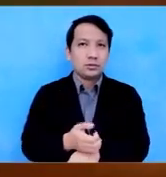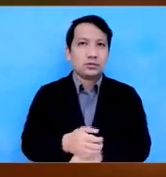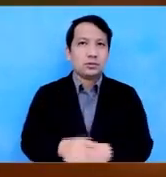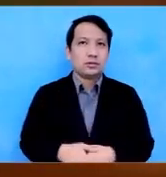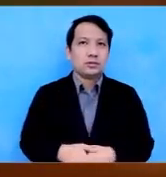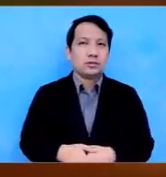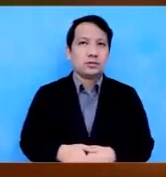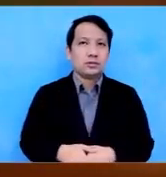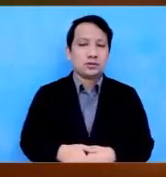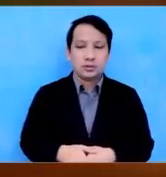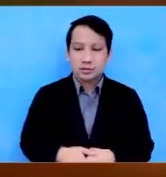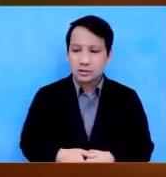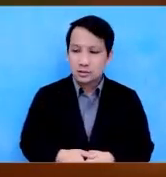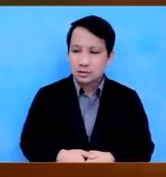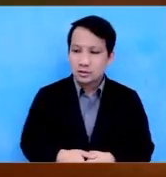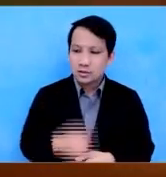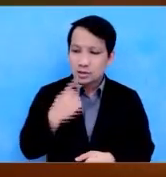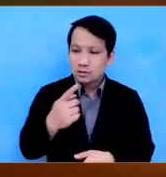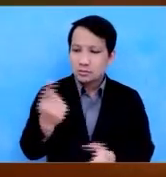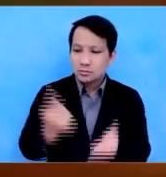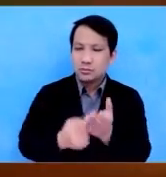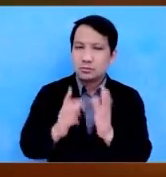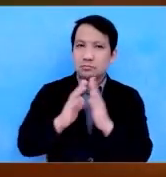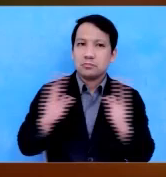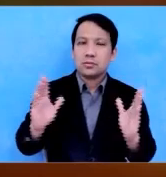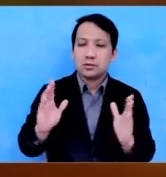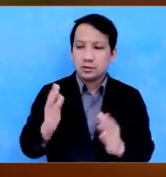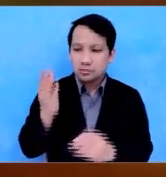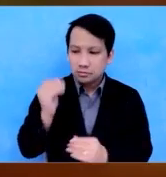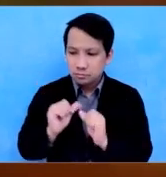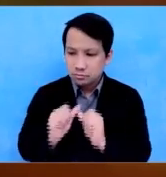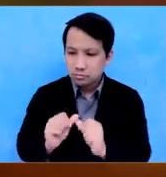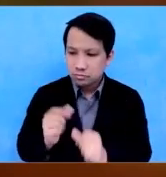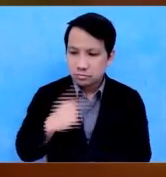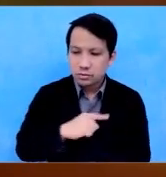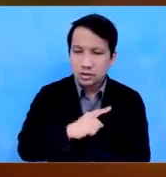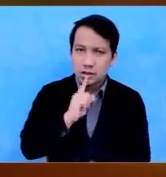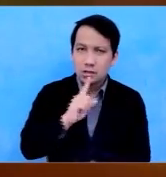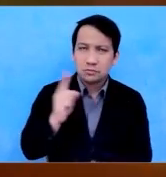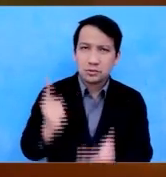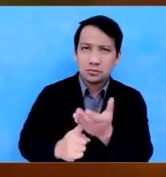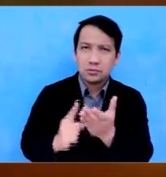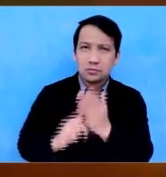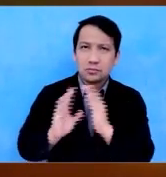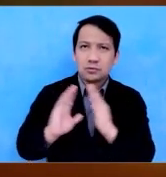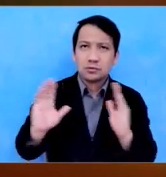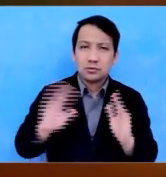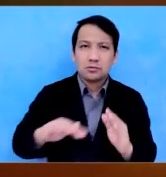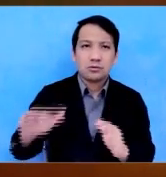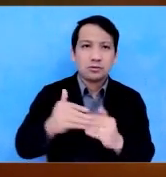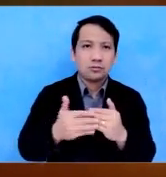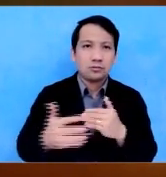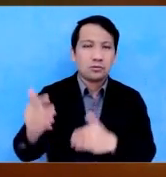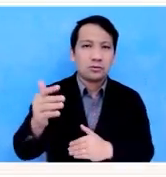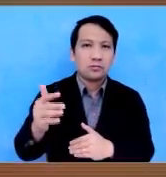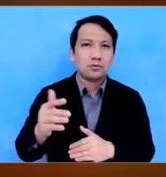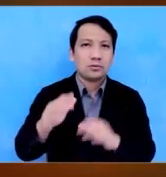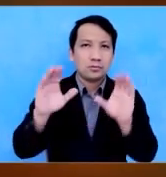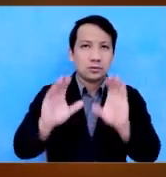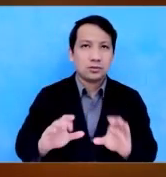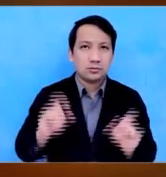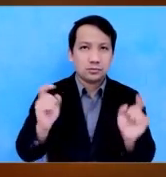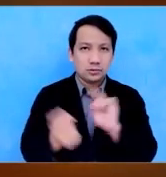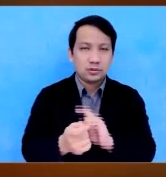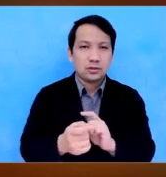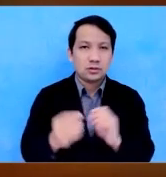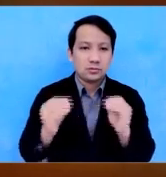wide-ranging discussion and we talked at great length towards the end about climate change. This